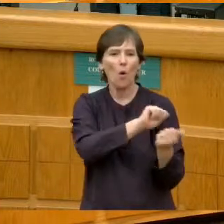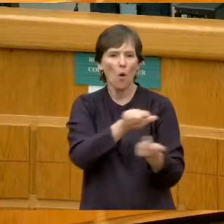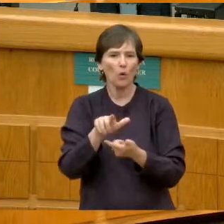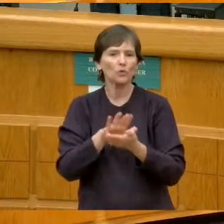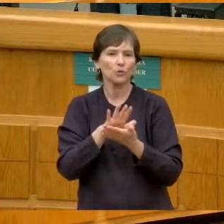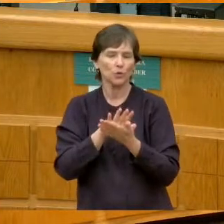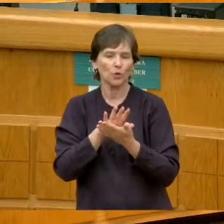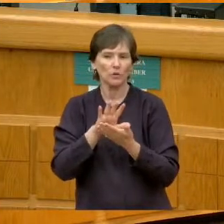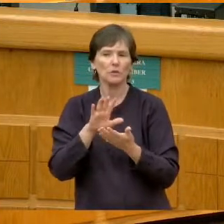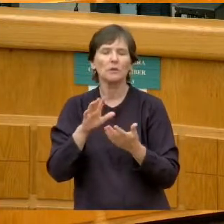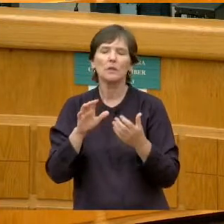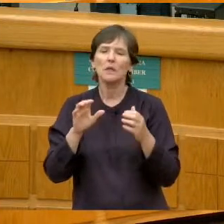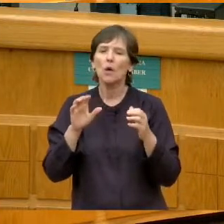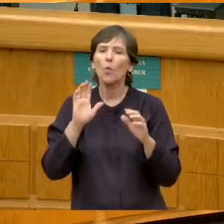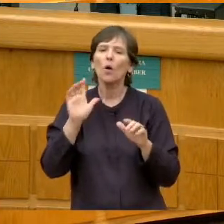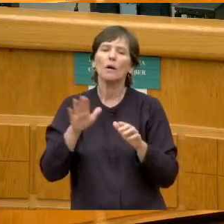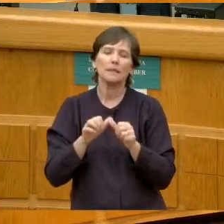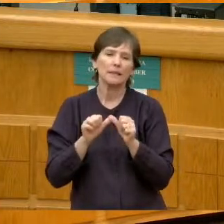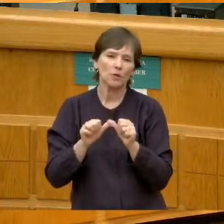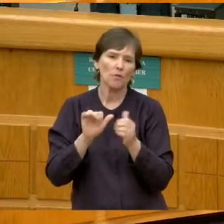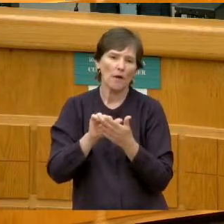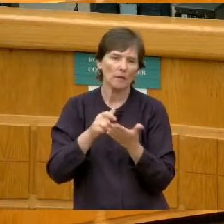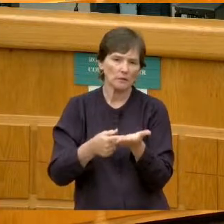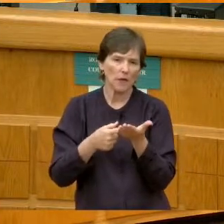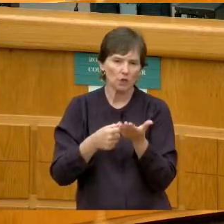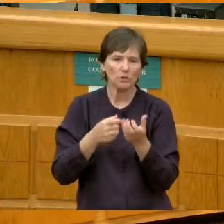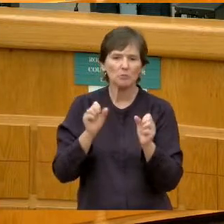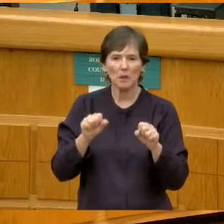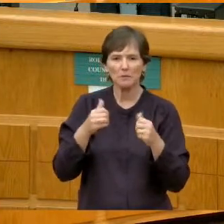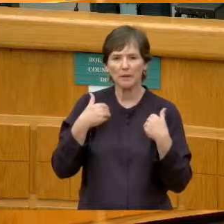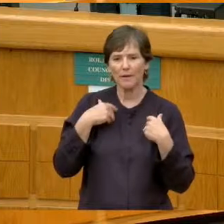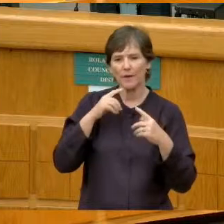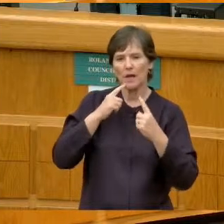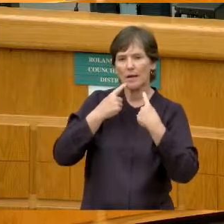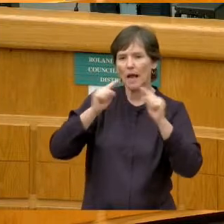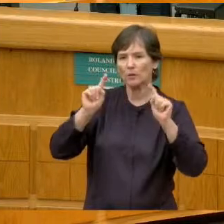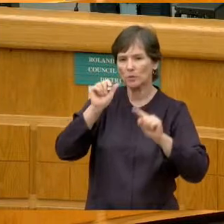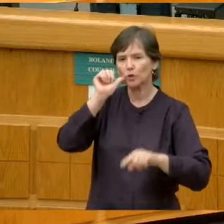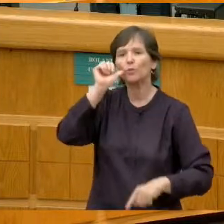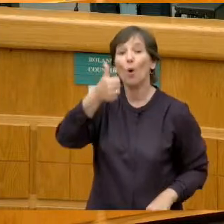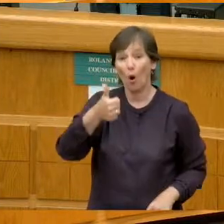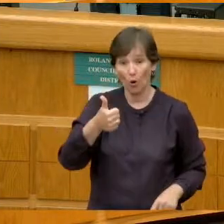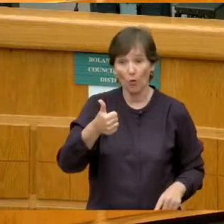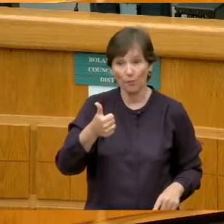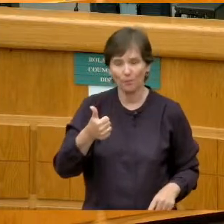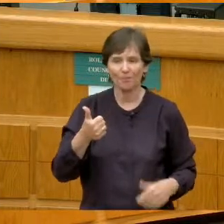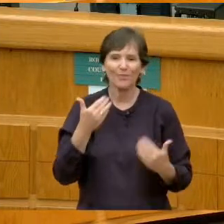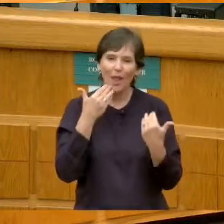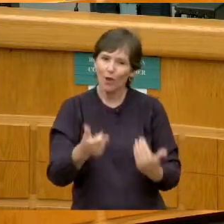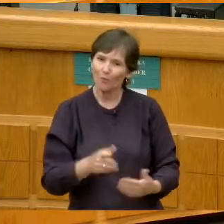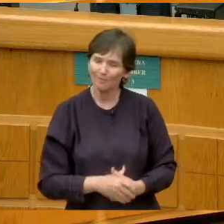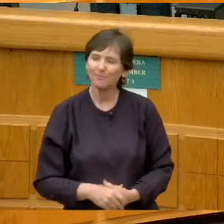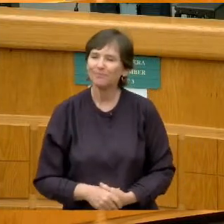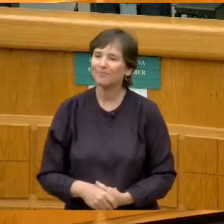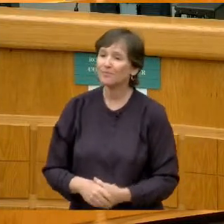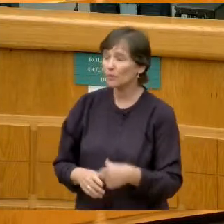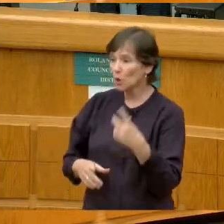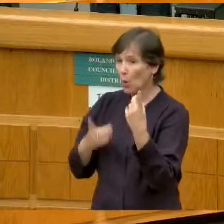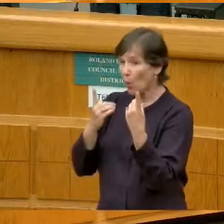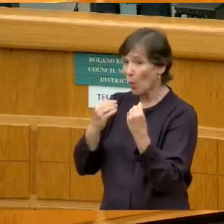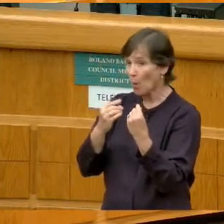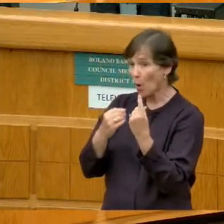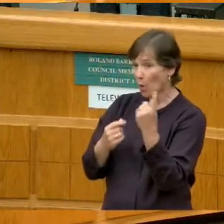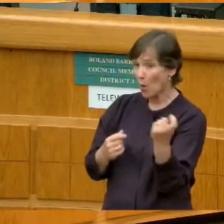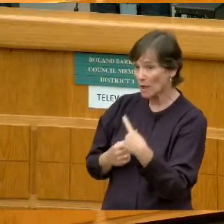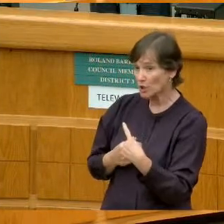Okay. Yeah. Thank you. That's a good question. Thank you. Yes, sir. Just one more. Is this going to be very